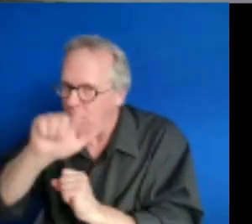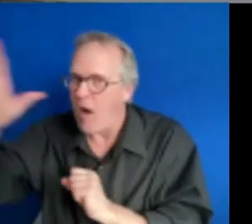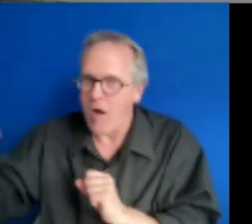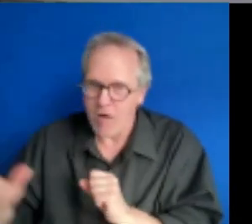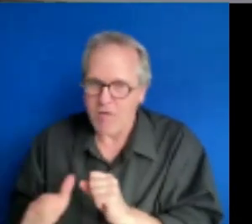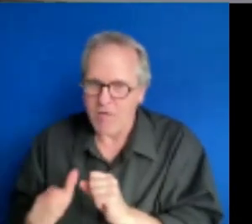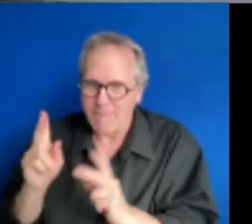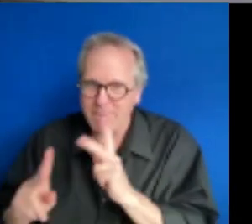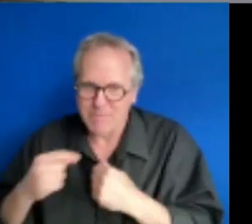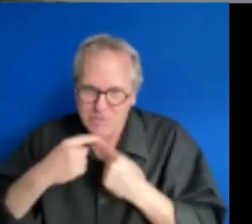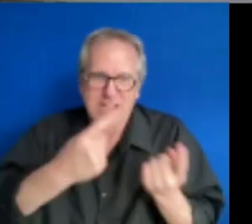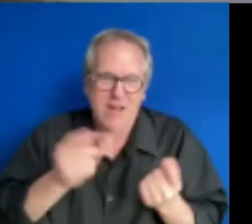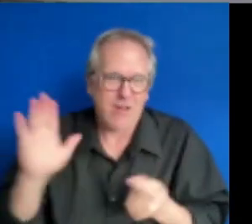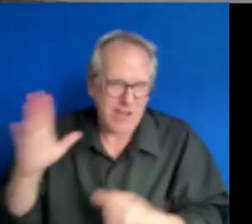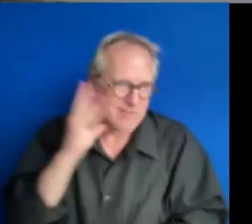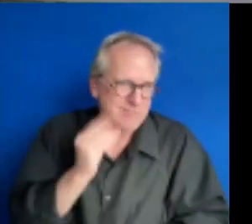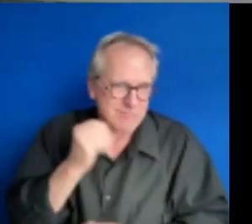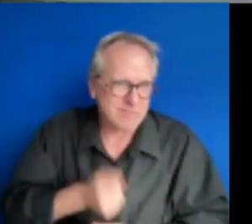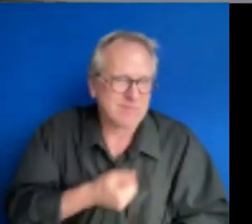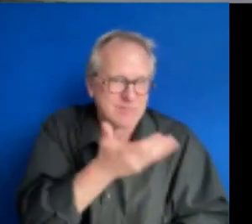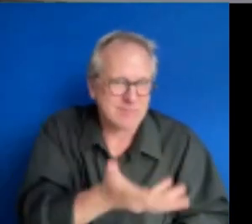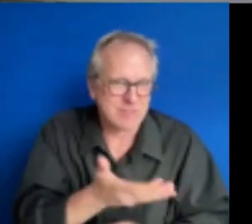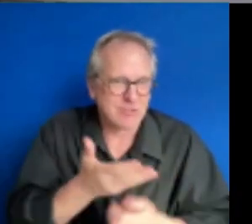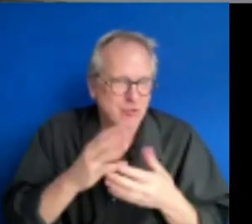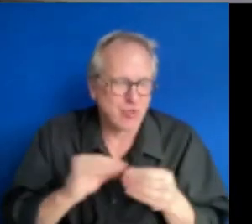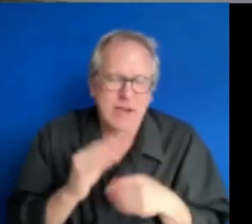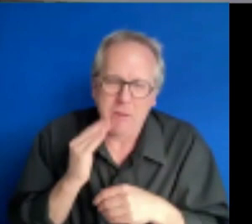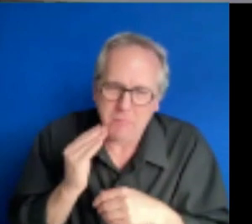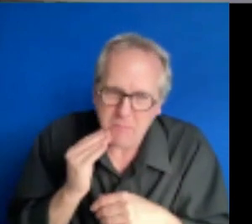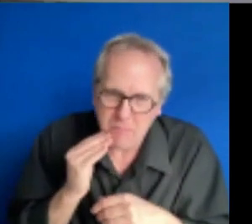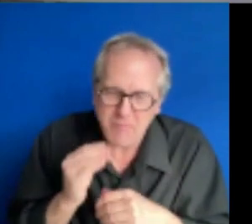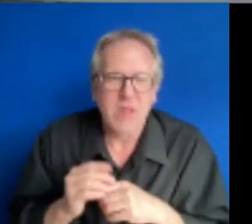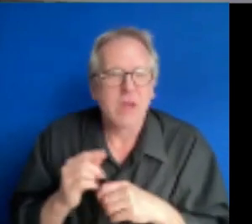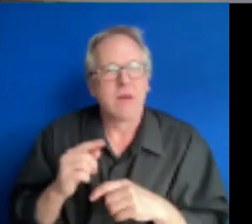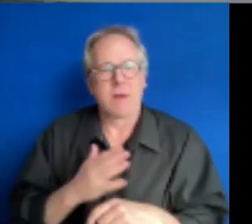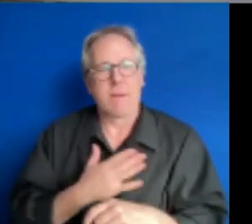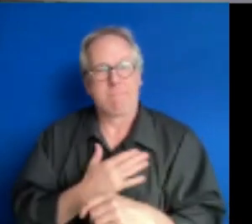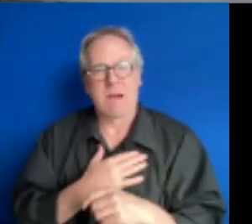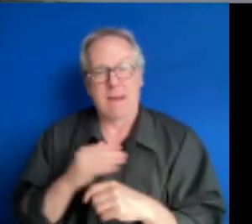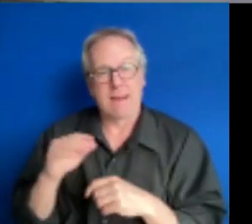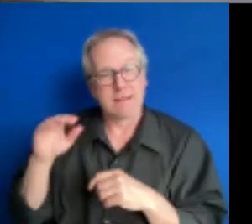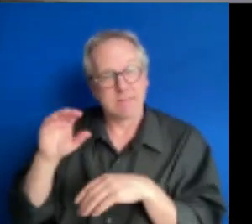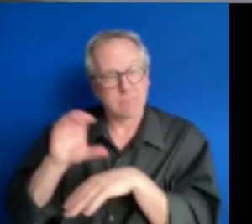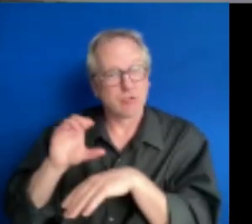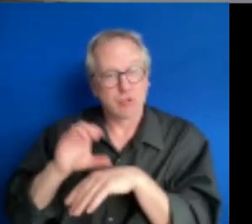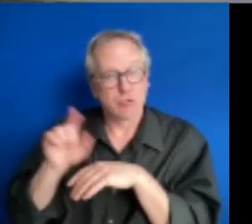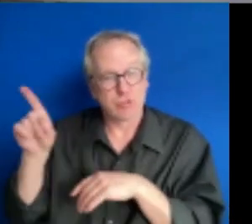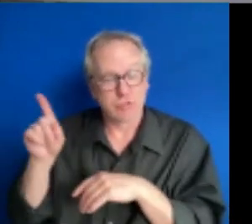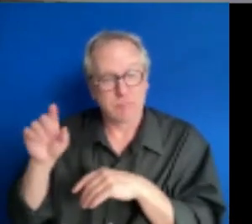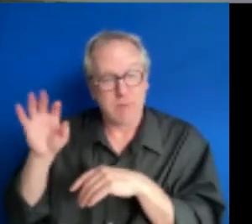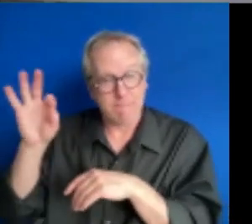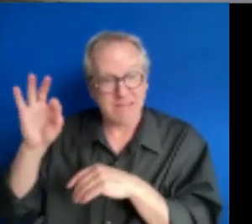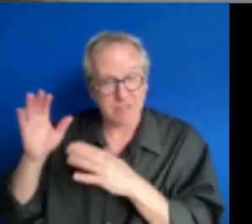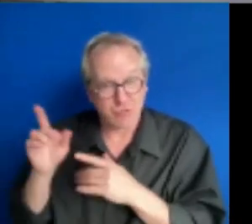not possible for everyone to do that, which is one of the reasons I'm deeply committed in my ministry and in my life to talking about